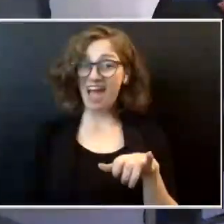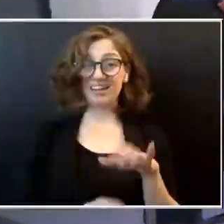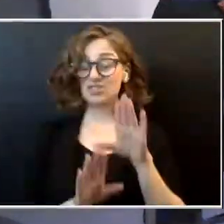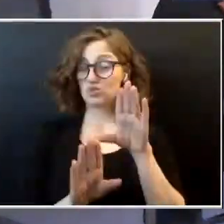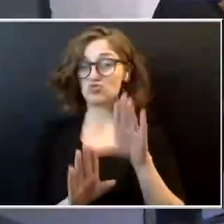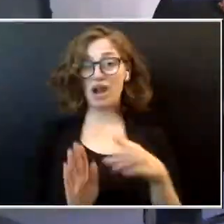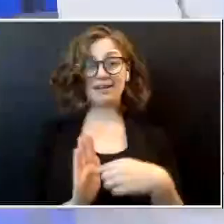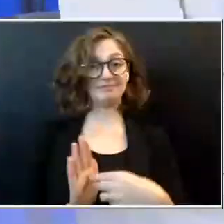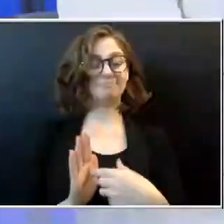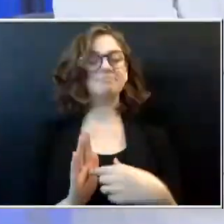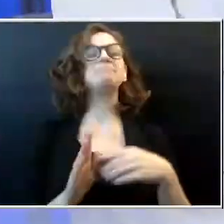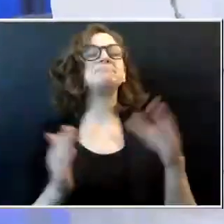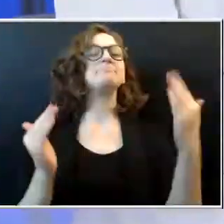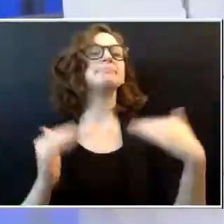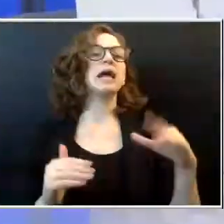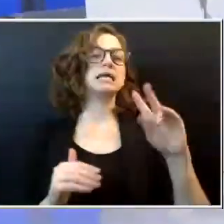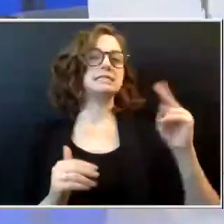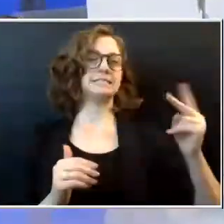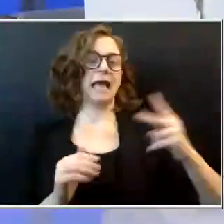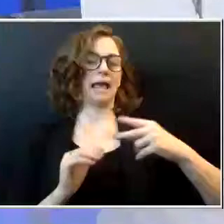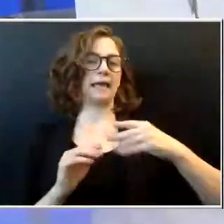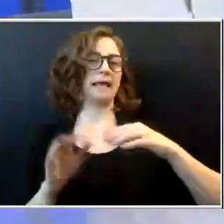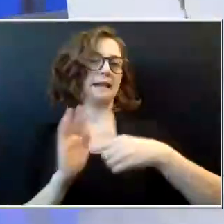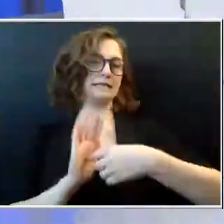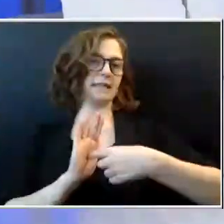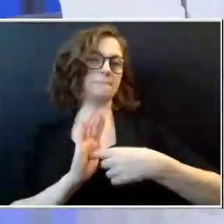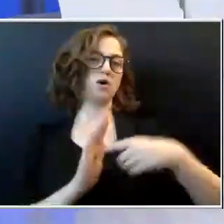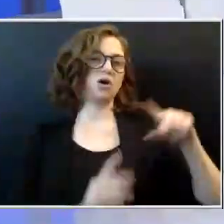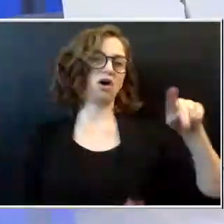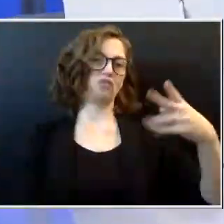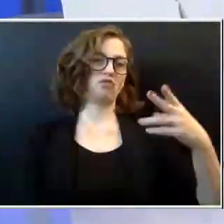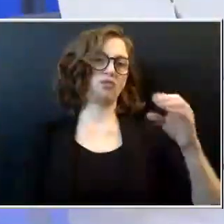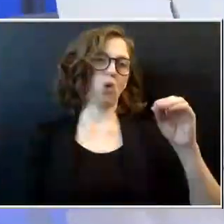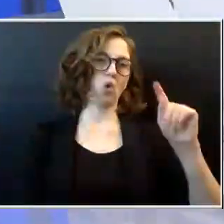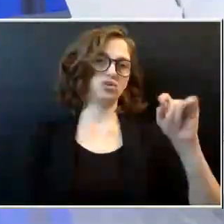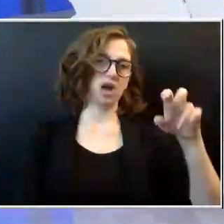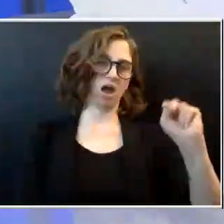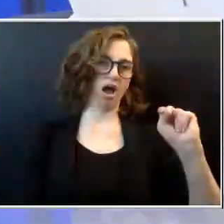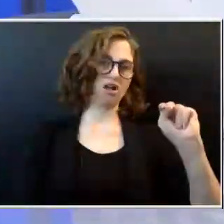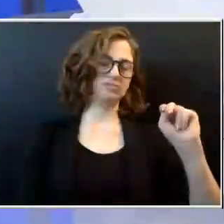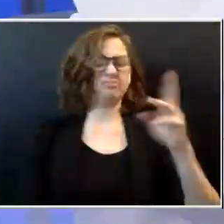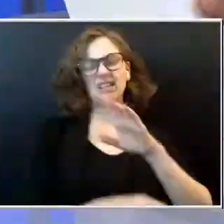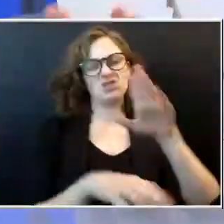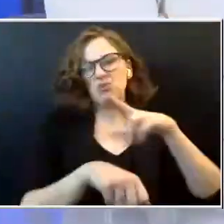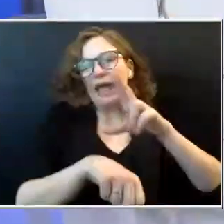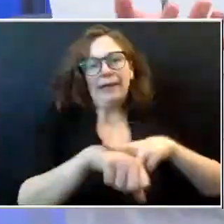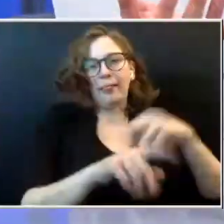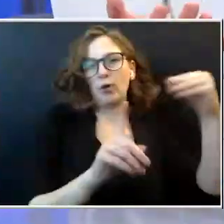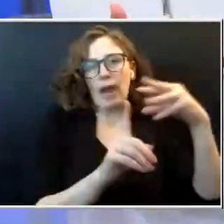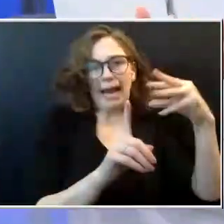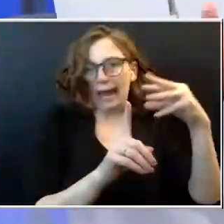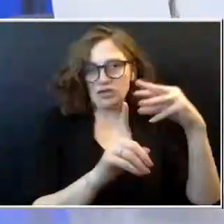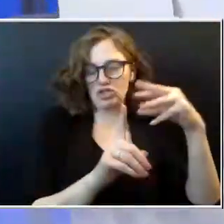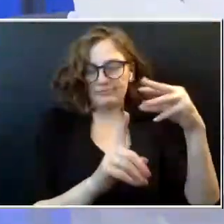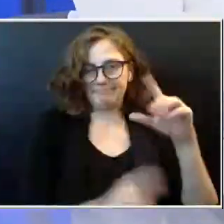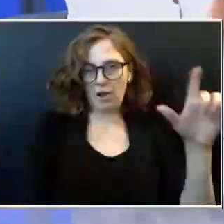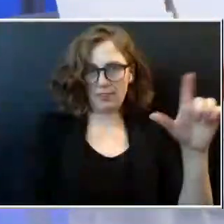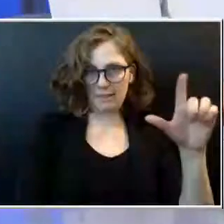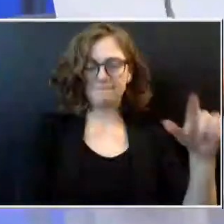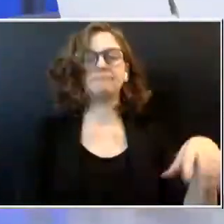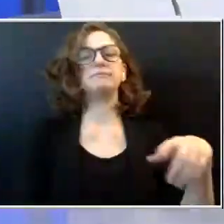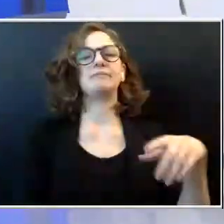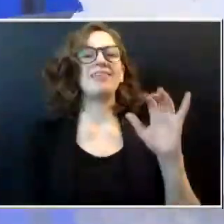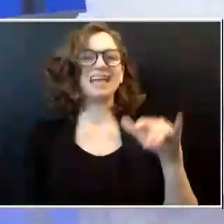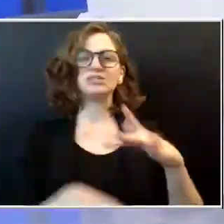example of this, using photon here on the left, which is photon regular on the radiation. right, which is regular radiation. Yep. Again, this is what's available throughout the world, and